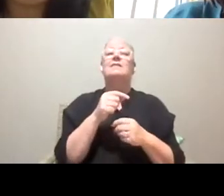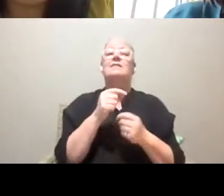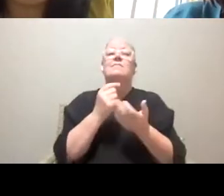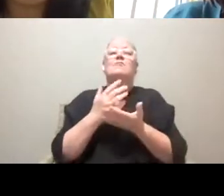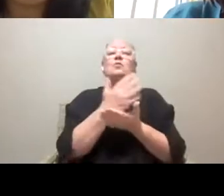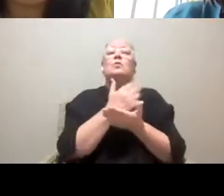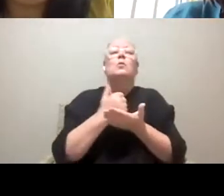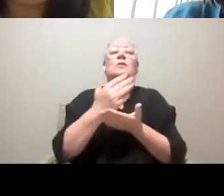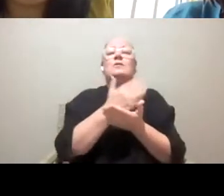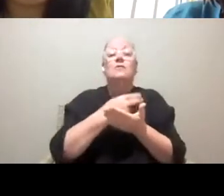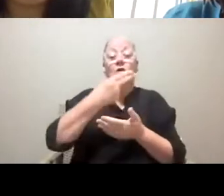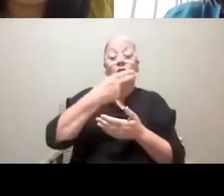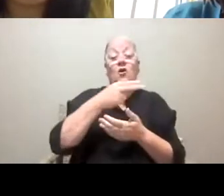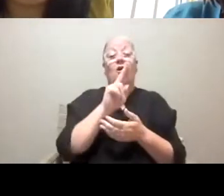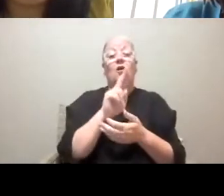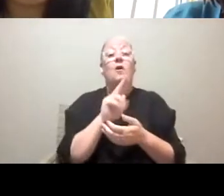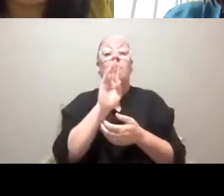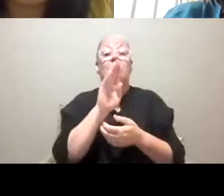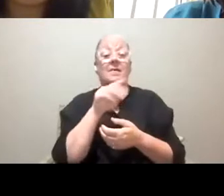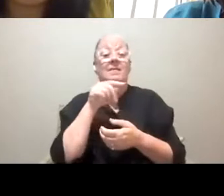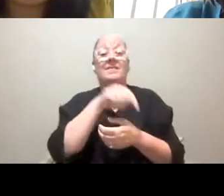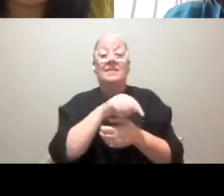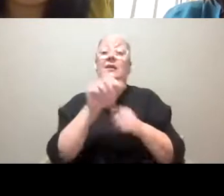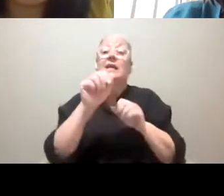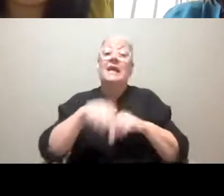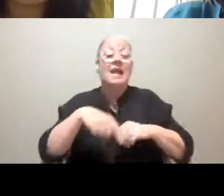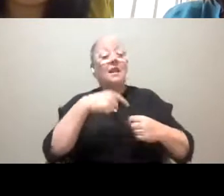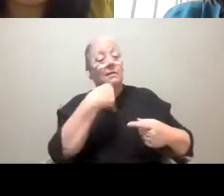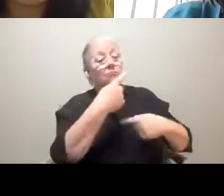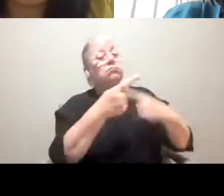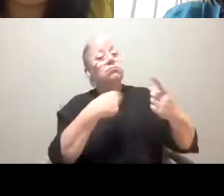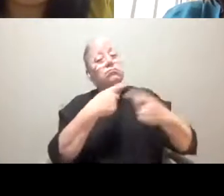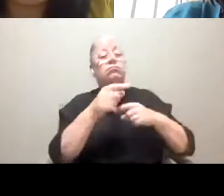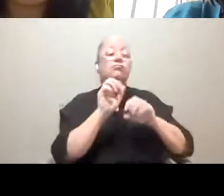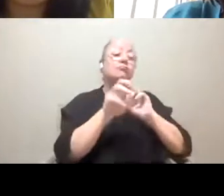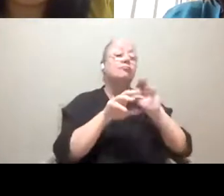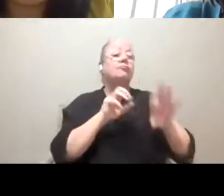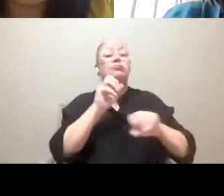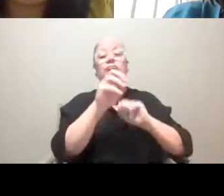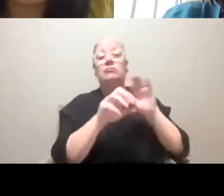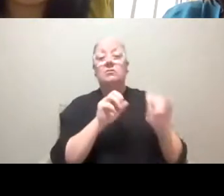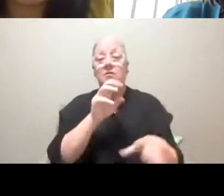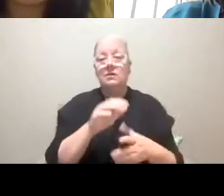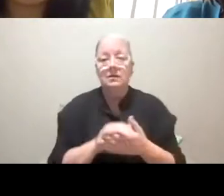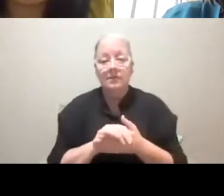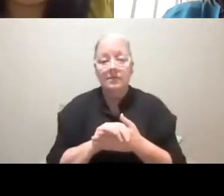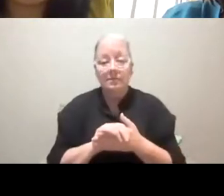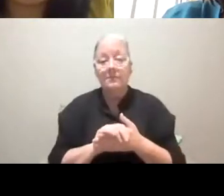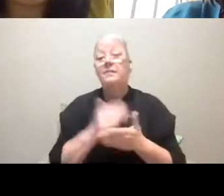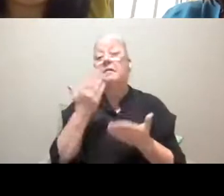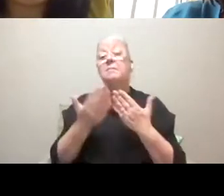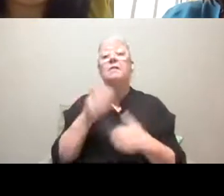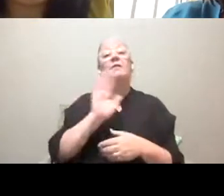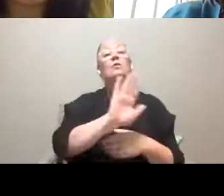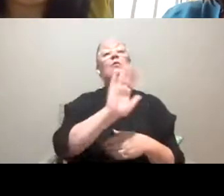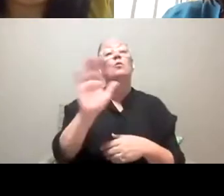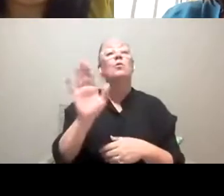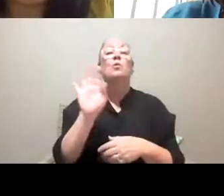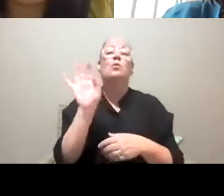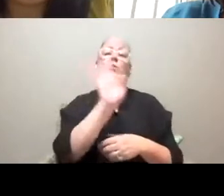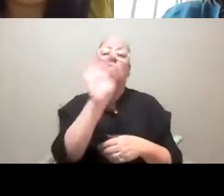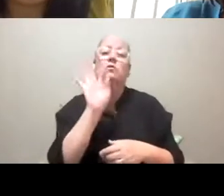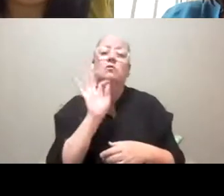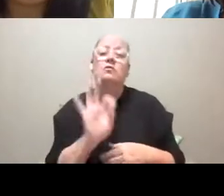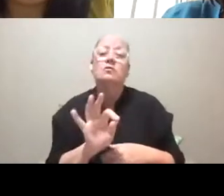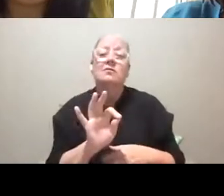continue the discussions. How about posing some of the questions that weren't